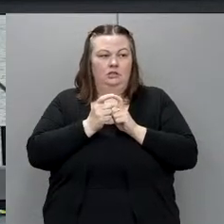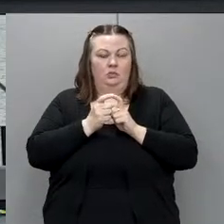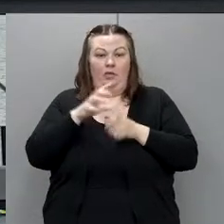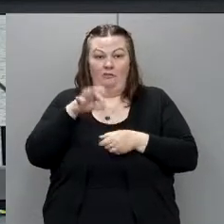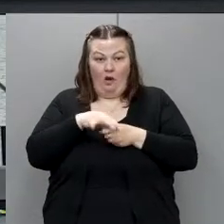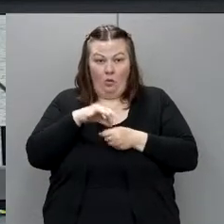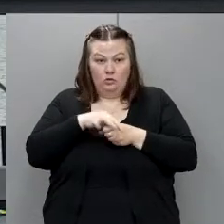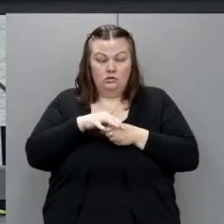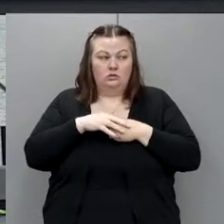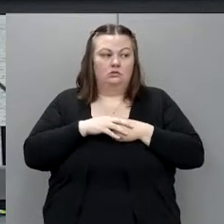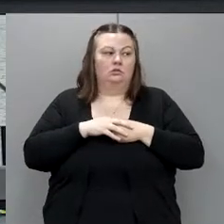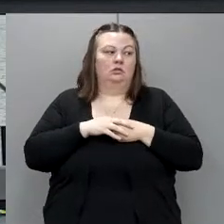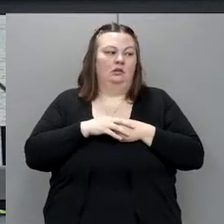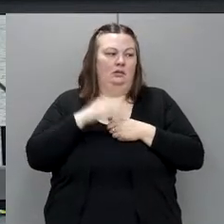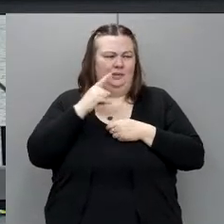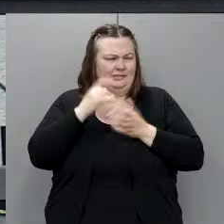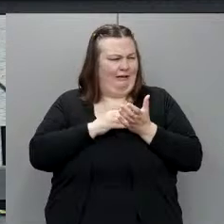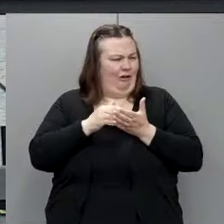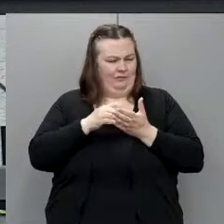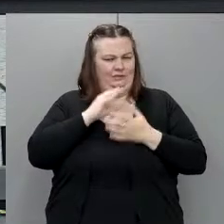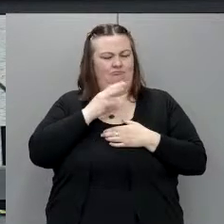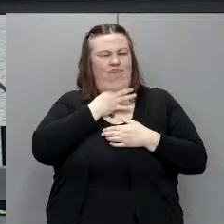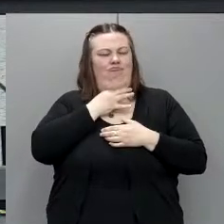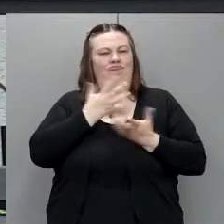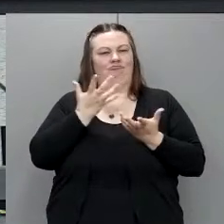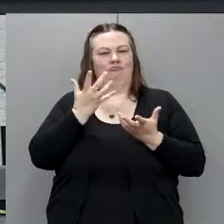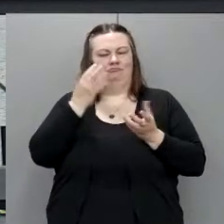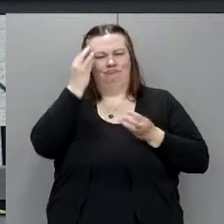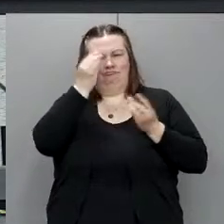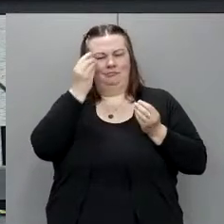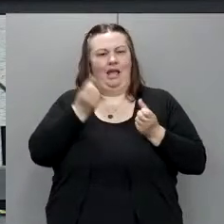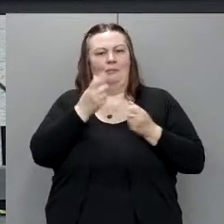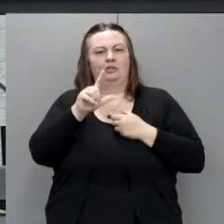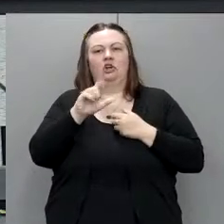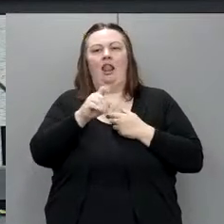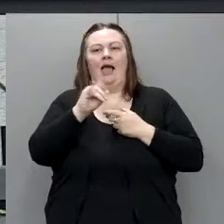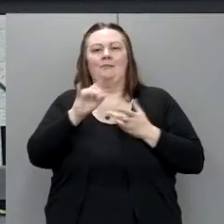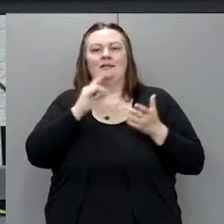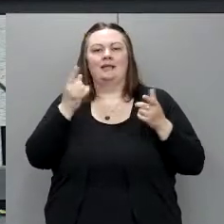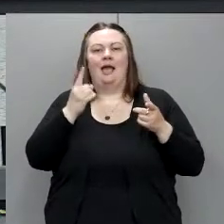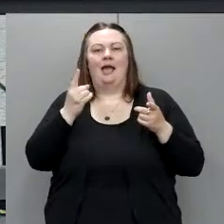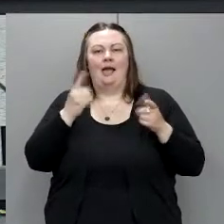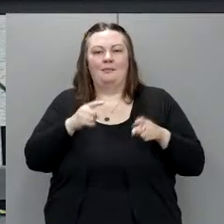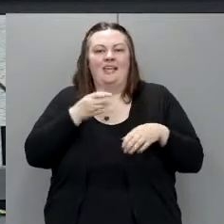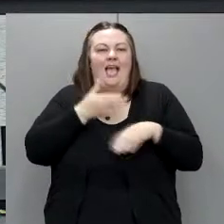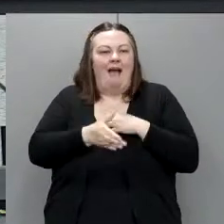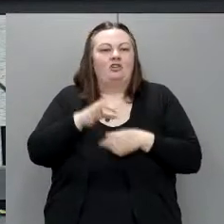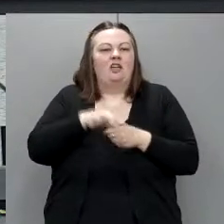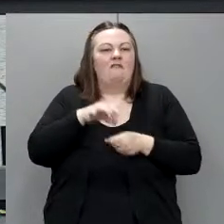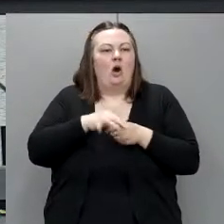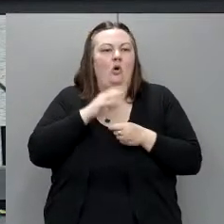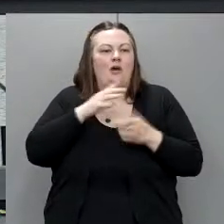votes, because I often wonder in my own mind just how much lobbying is going on after the vote's been taken.